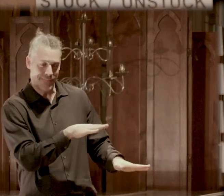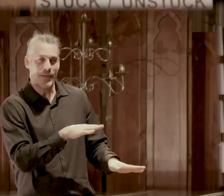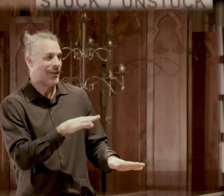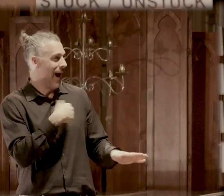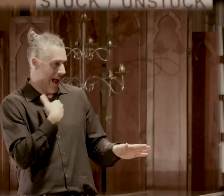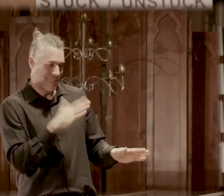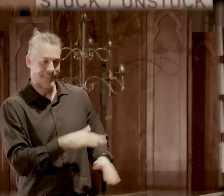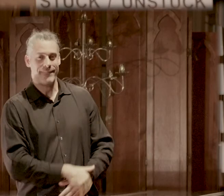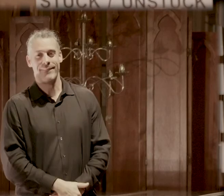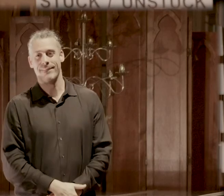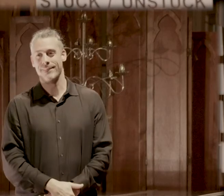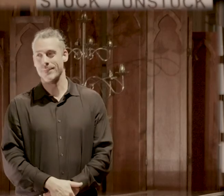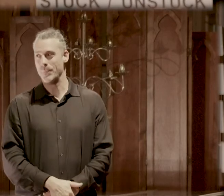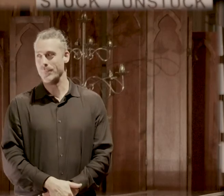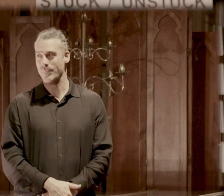coupe.